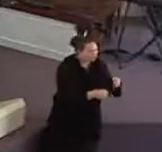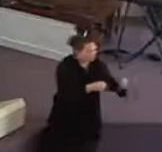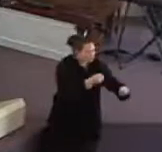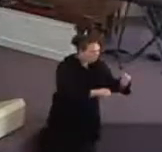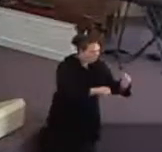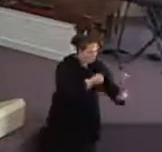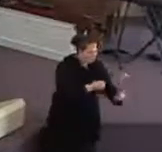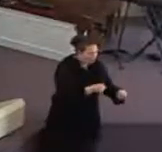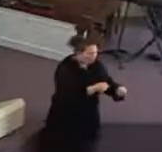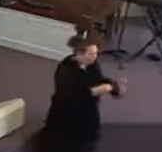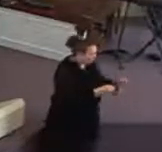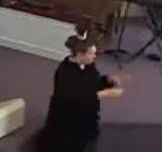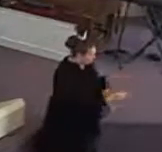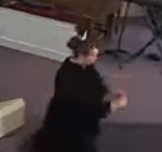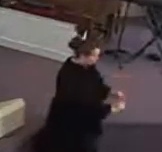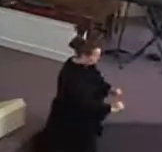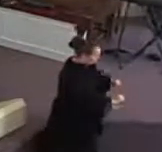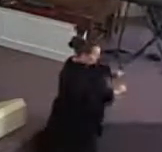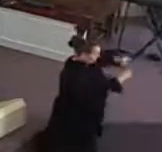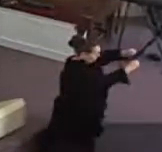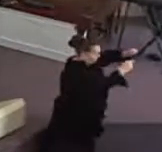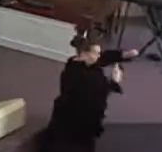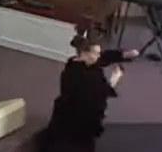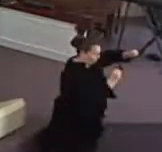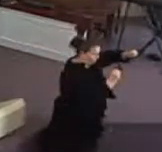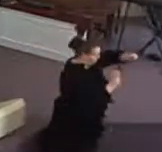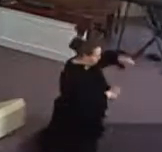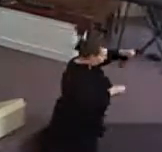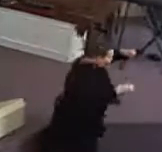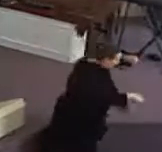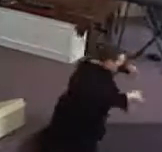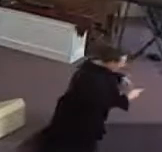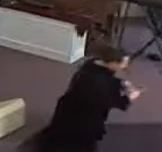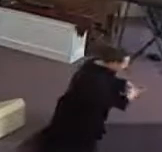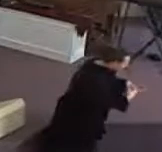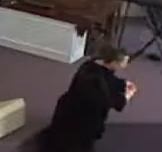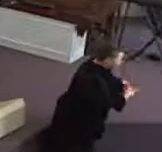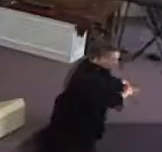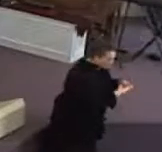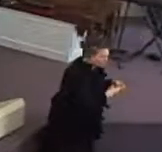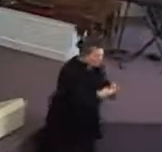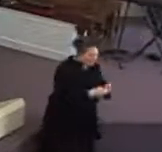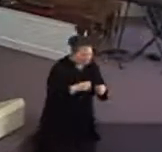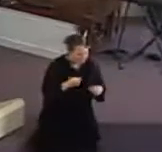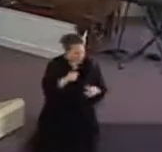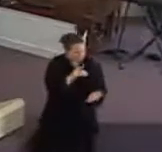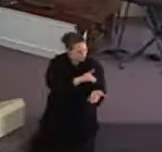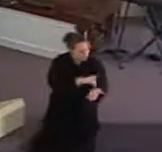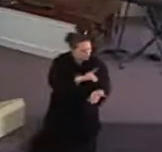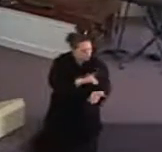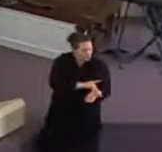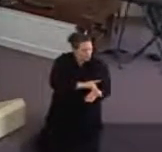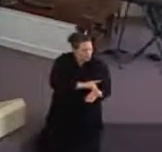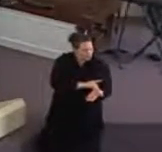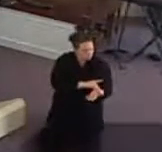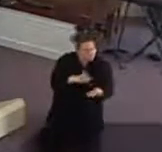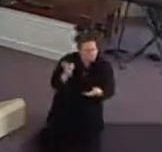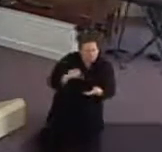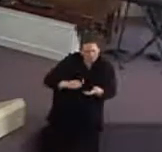Come on, if the surgeon's going to work on your heart, he's got to make an opening. Come on, whatever we have to do, we got to give the Lord